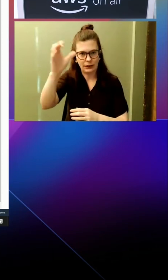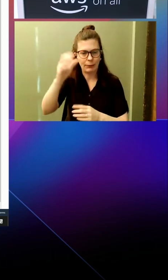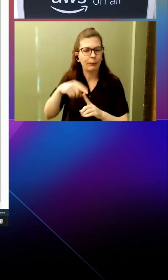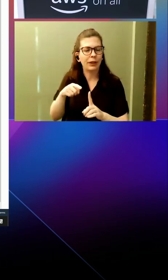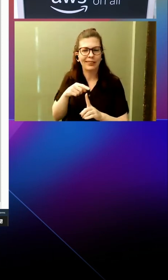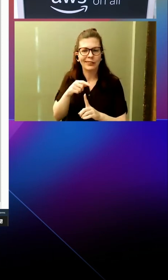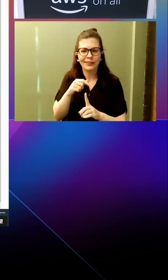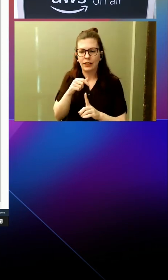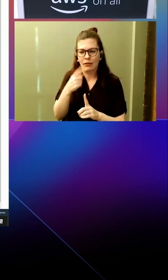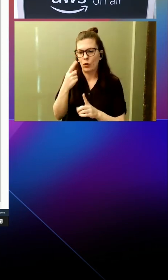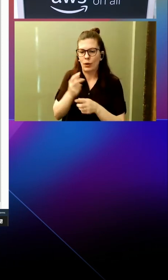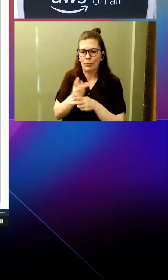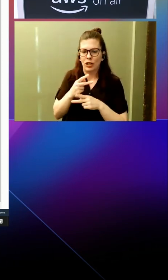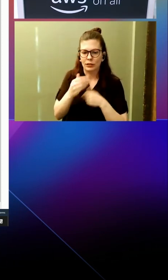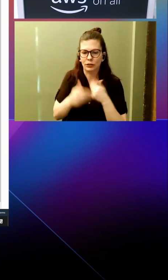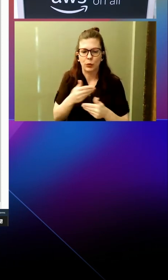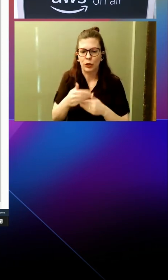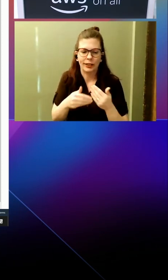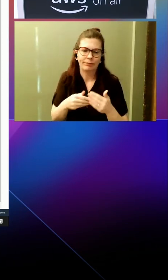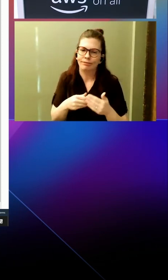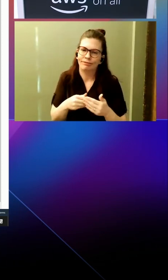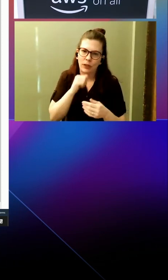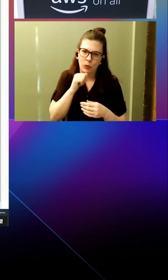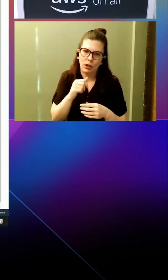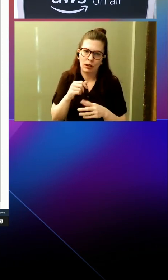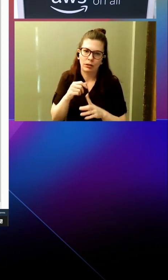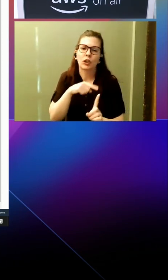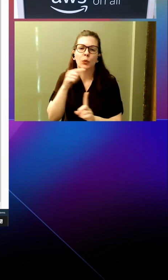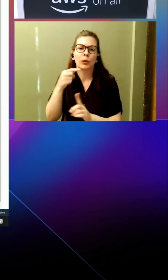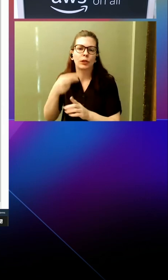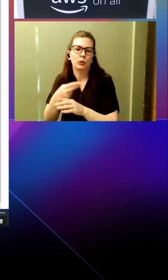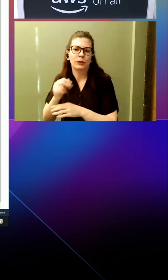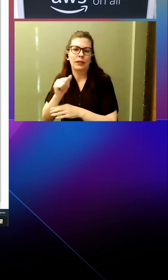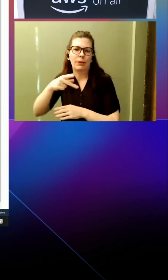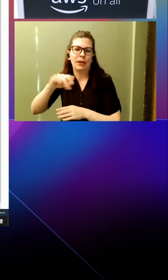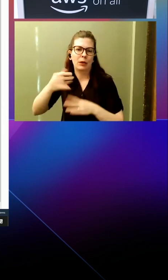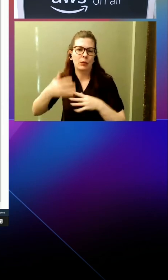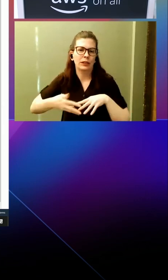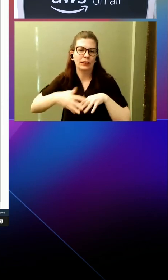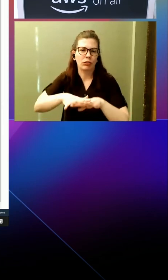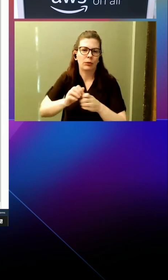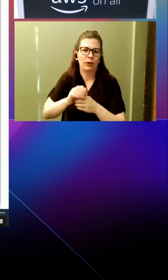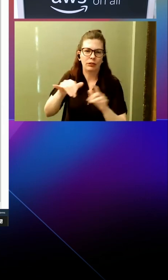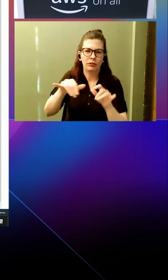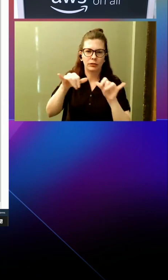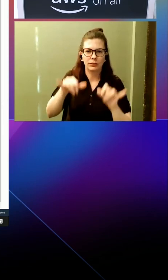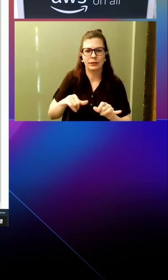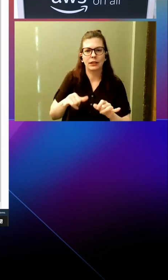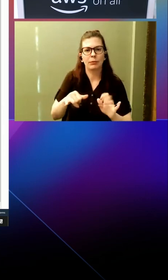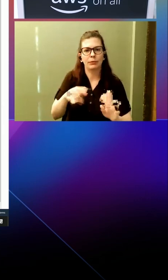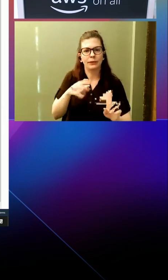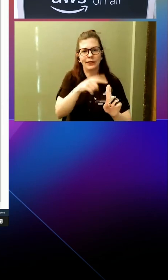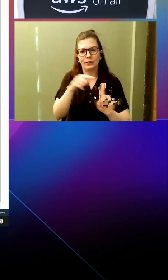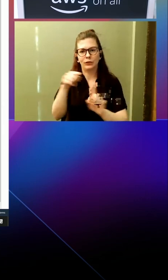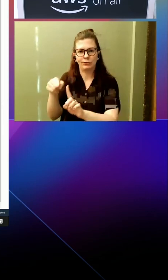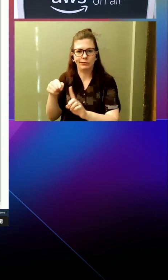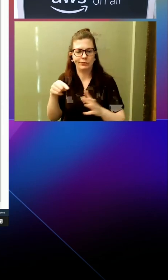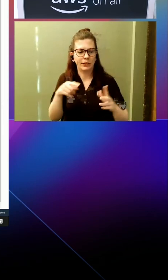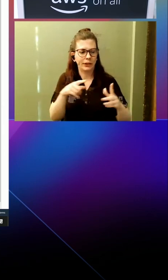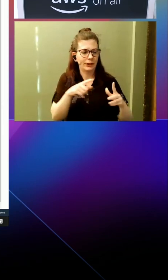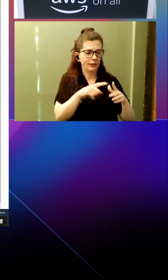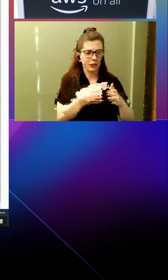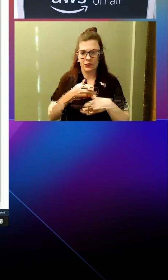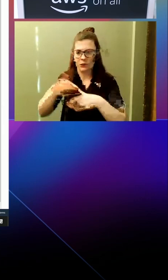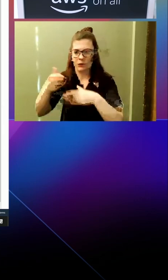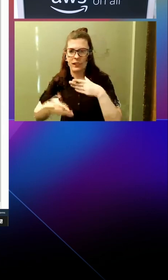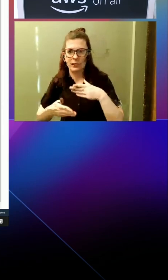production workload, you should be using an API because that'll integrate with their systems and have that end-to-end experience for it. So Unless API you have is the one